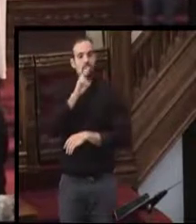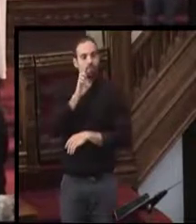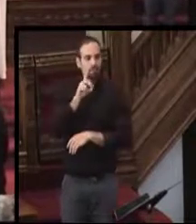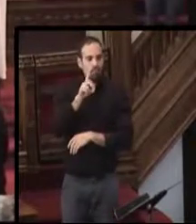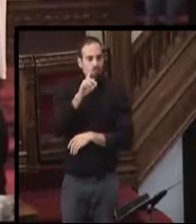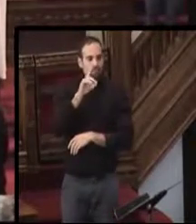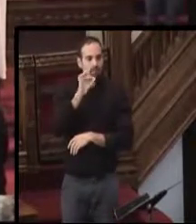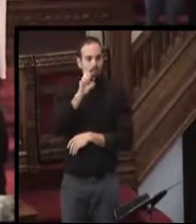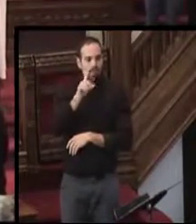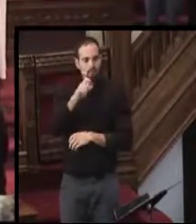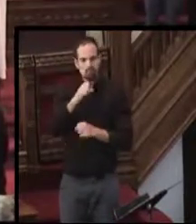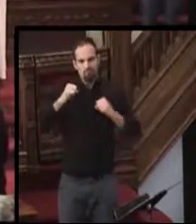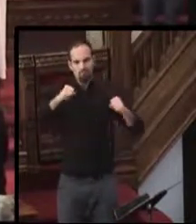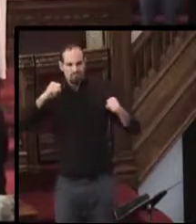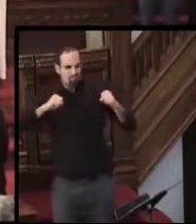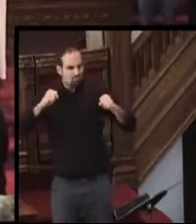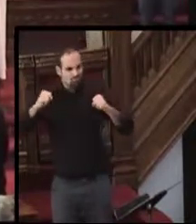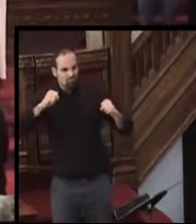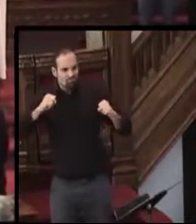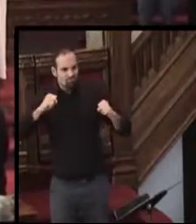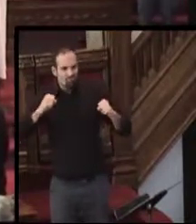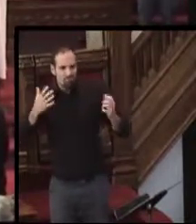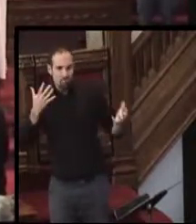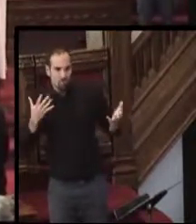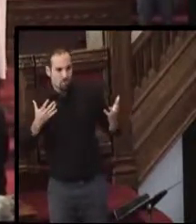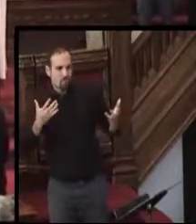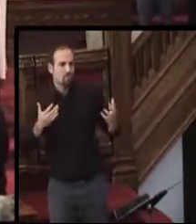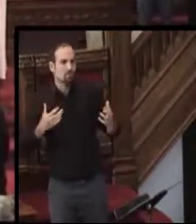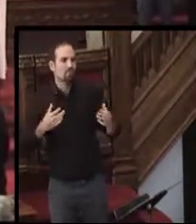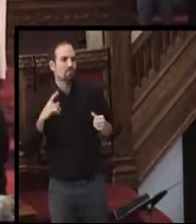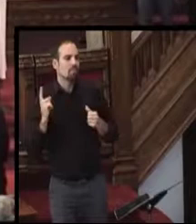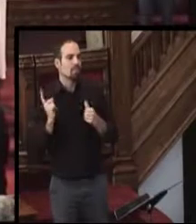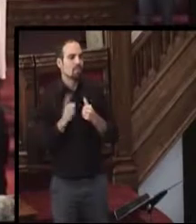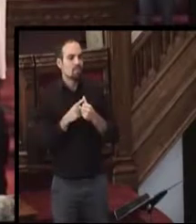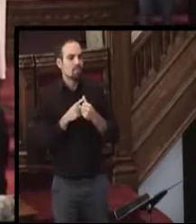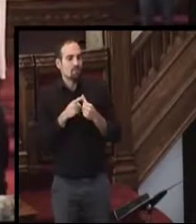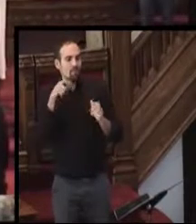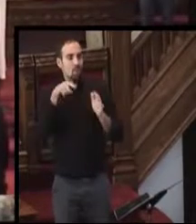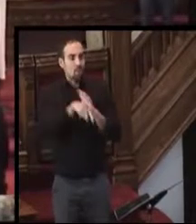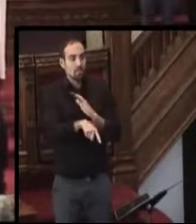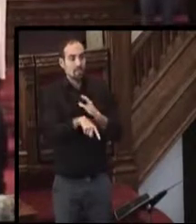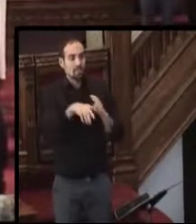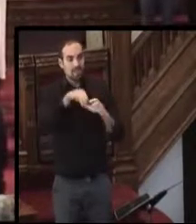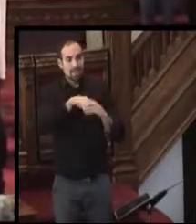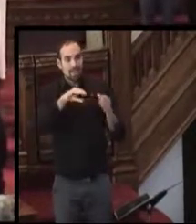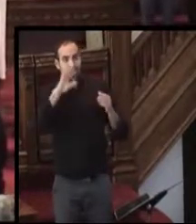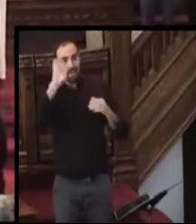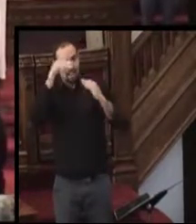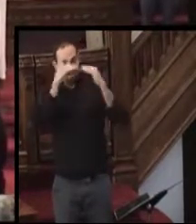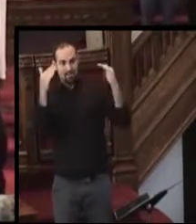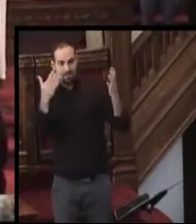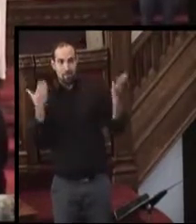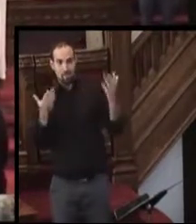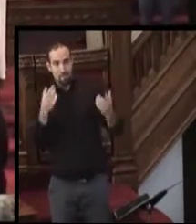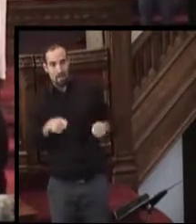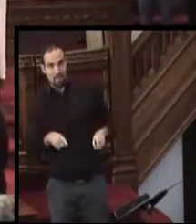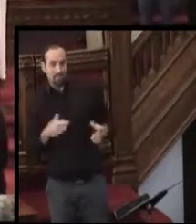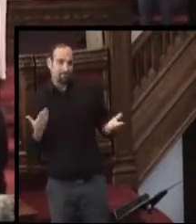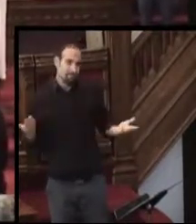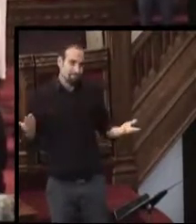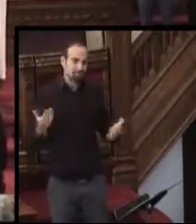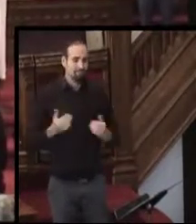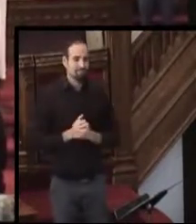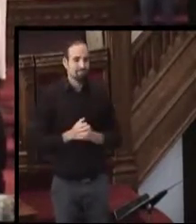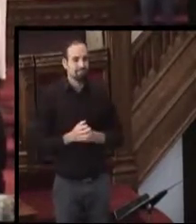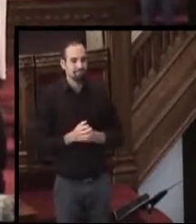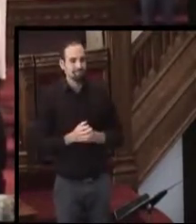didn't, because the first homicide in heaven would have happened, you know, when he showed up. So, you